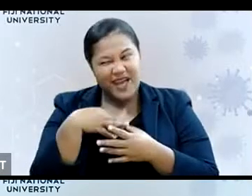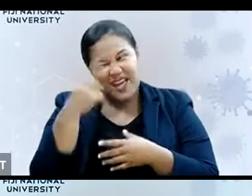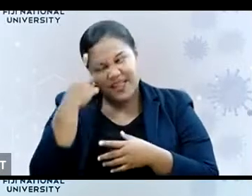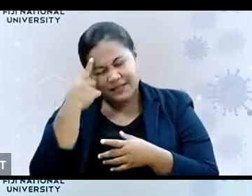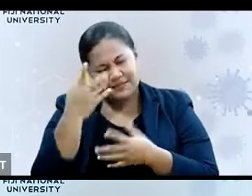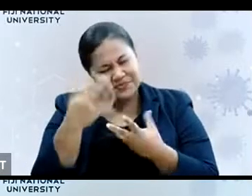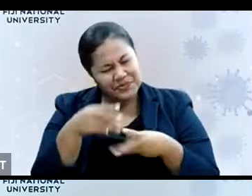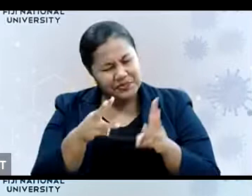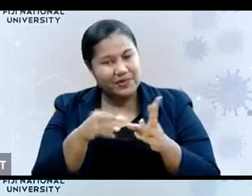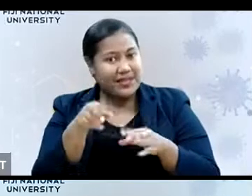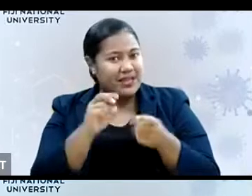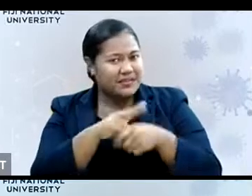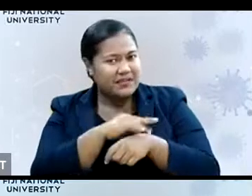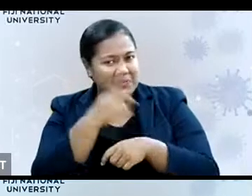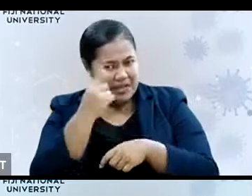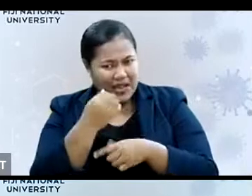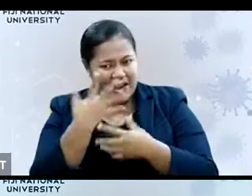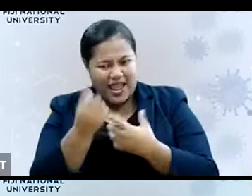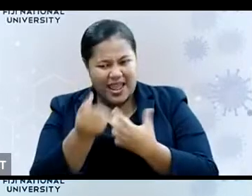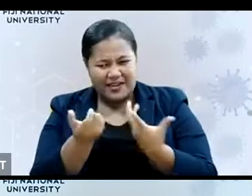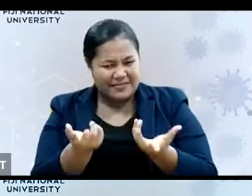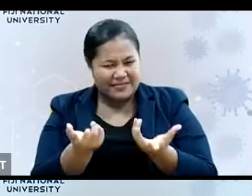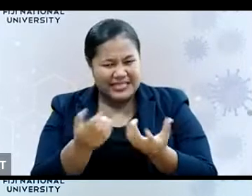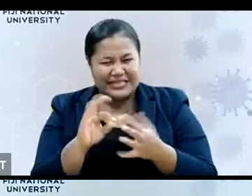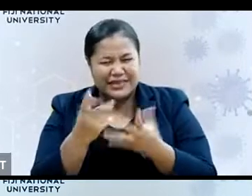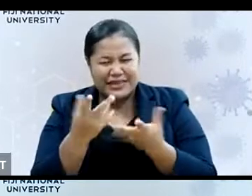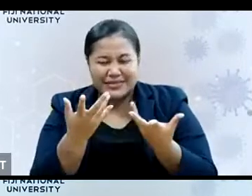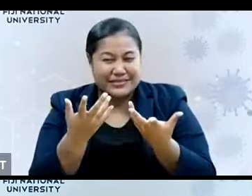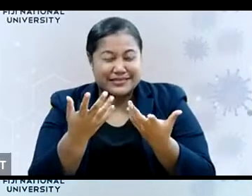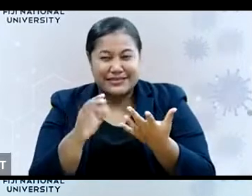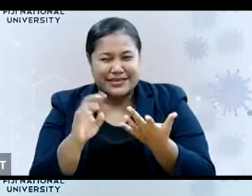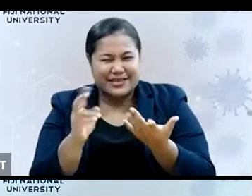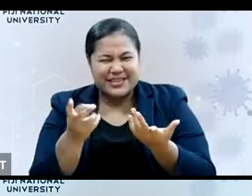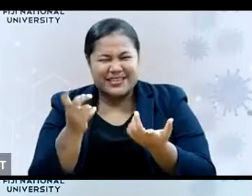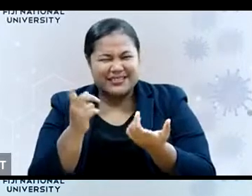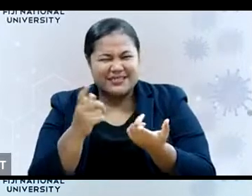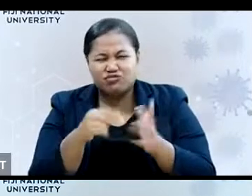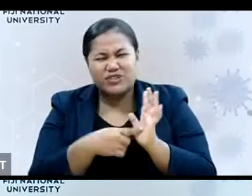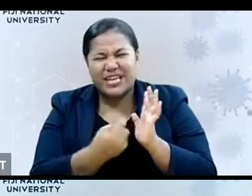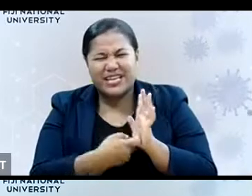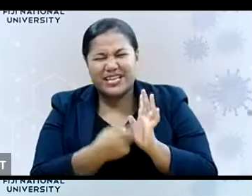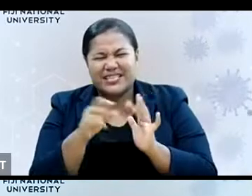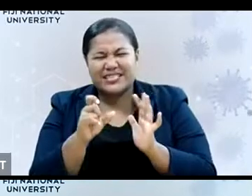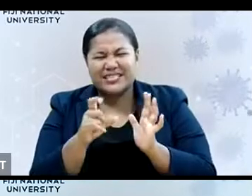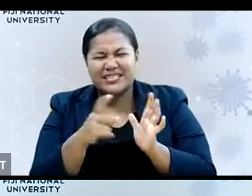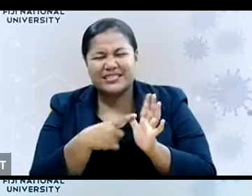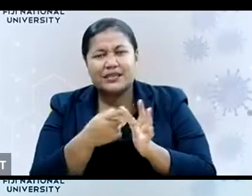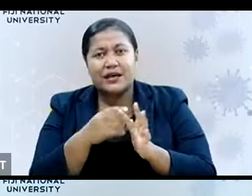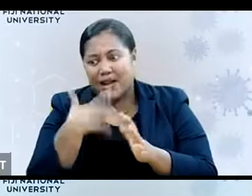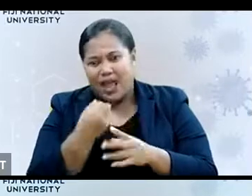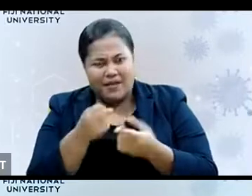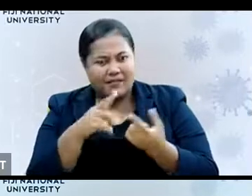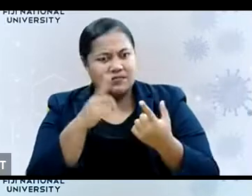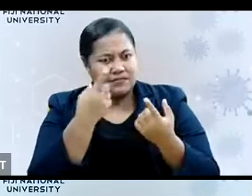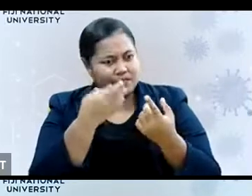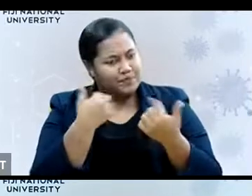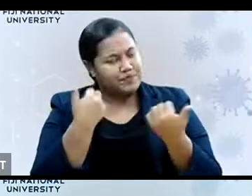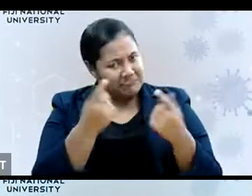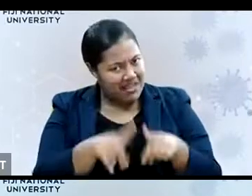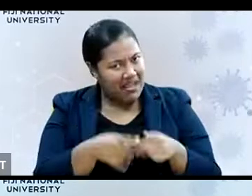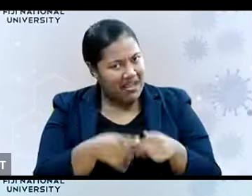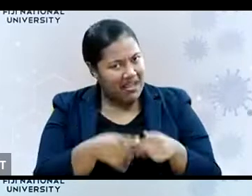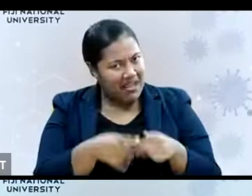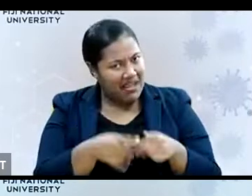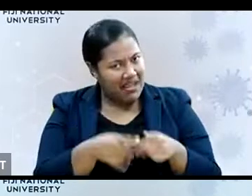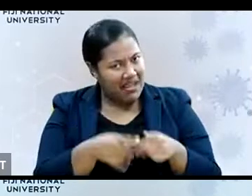say these viruses that cause pandemics are tricky. It's a balance between causing just enough deaths and as well as